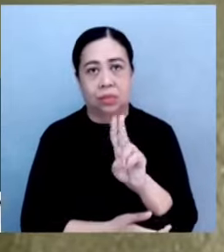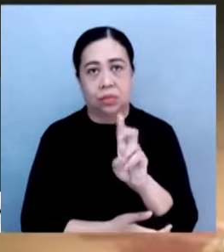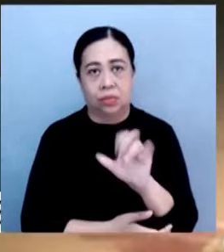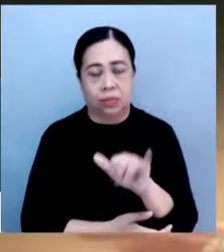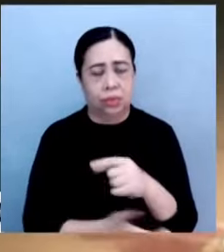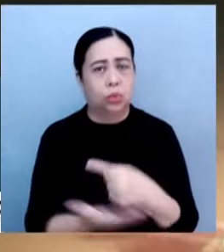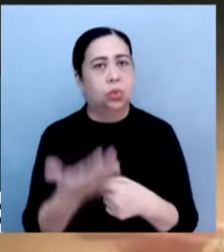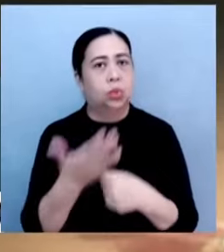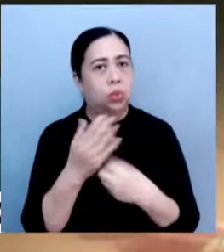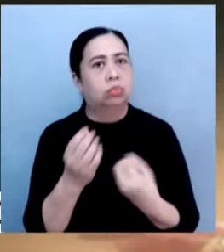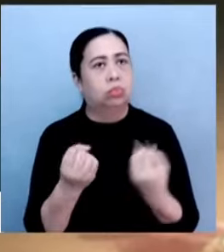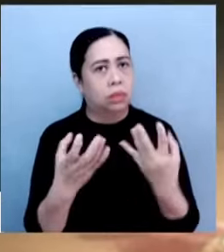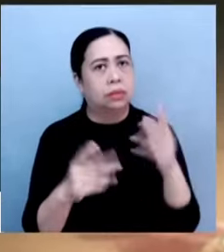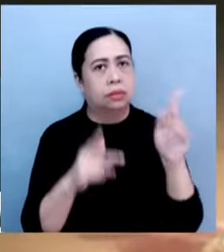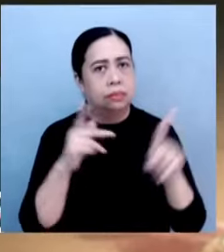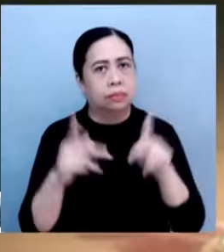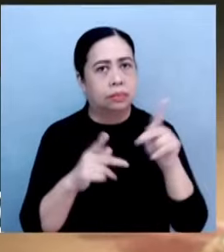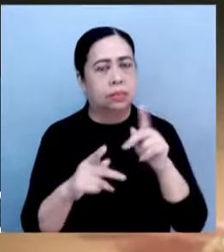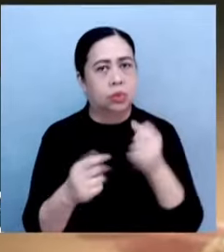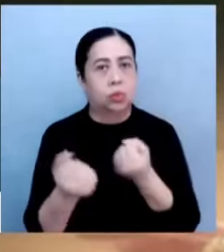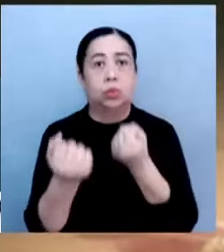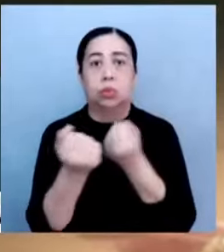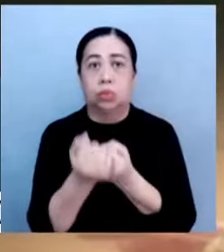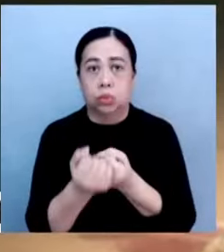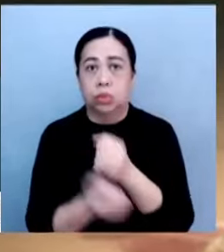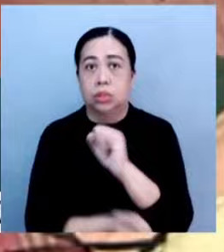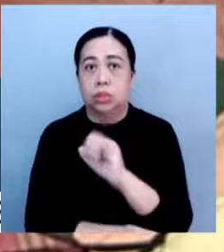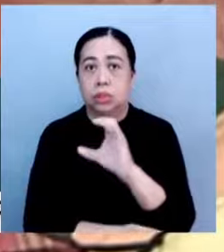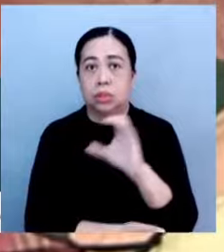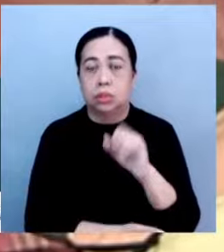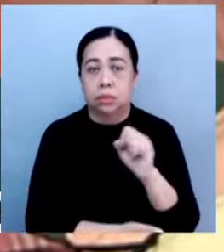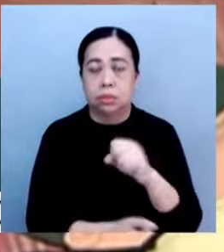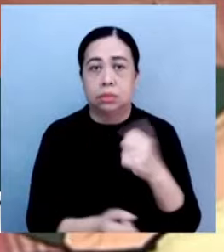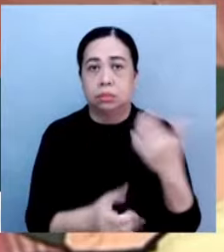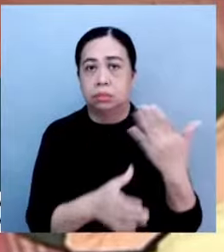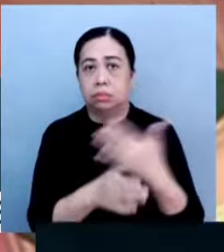a growing number of Filipinos supporting the ICC's intervention.